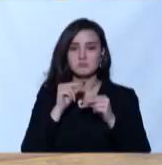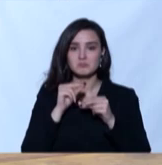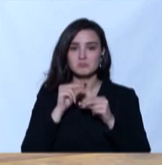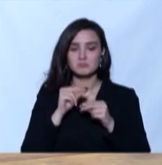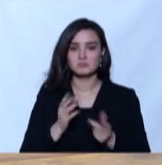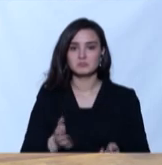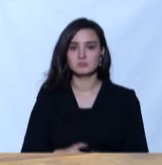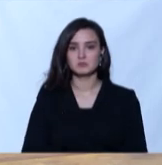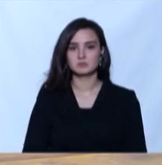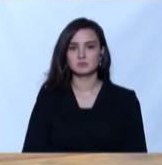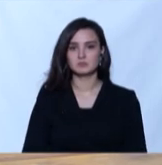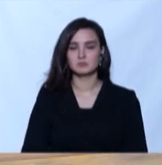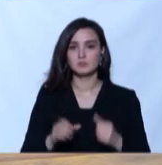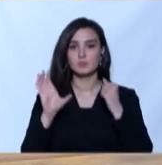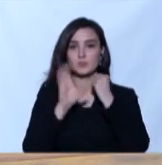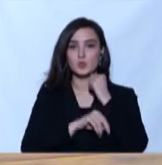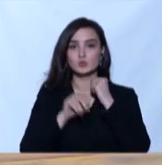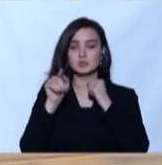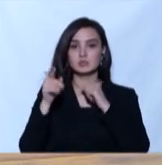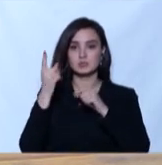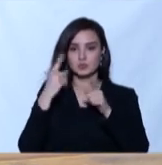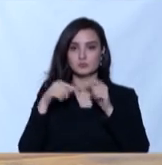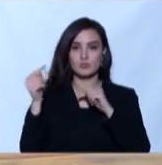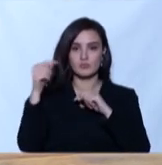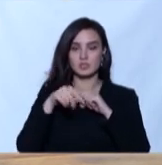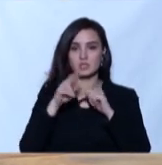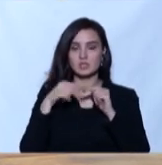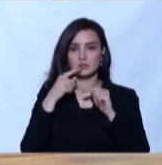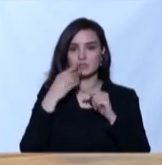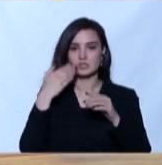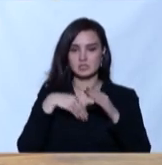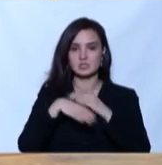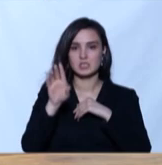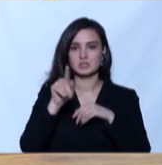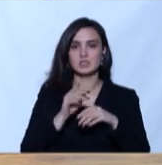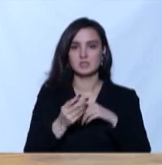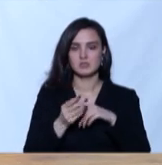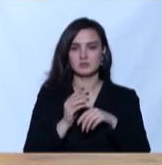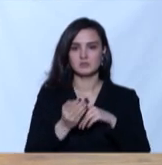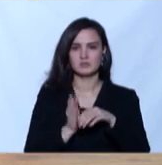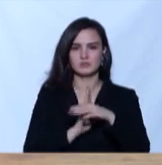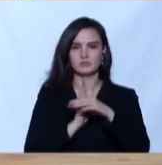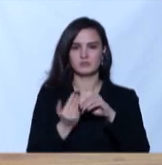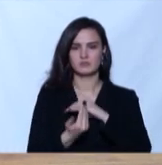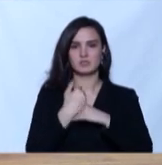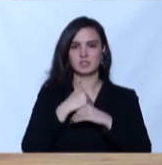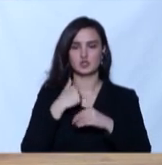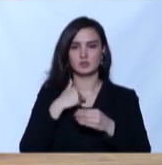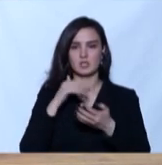can." Finally, she came and she said, "Go to the Wizard of Oz in the Emerald